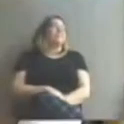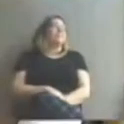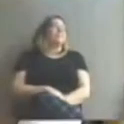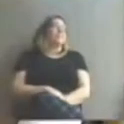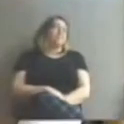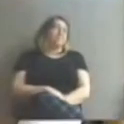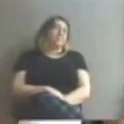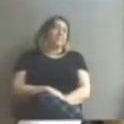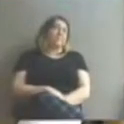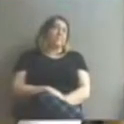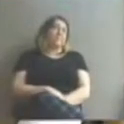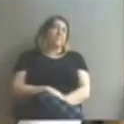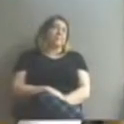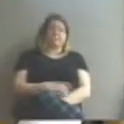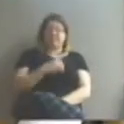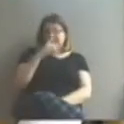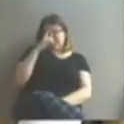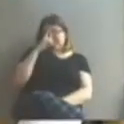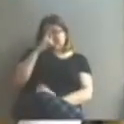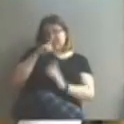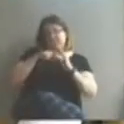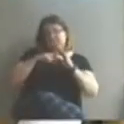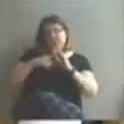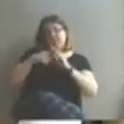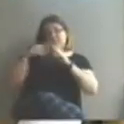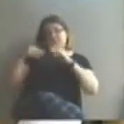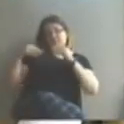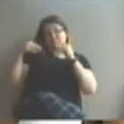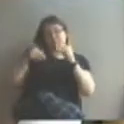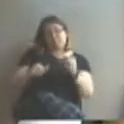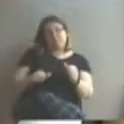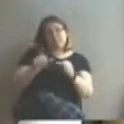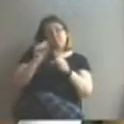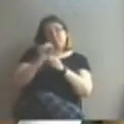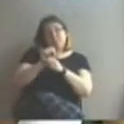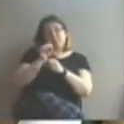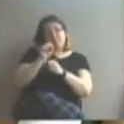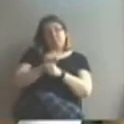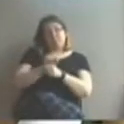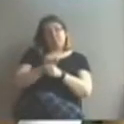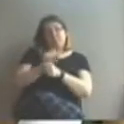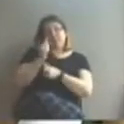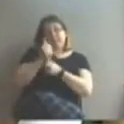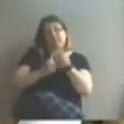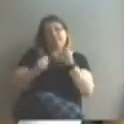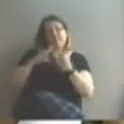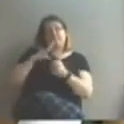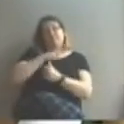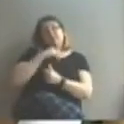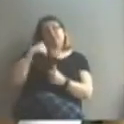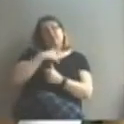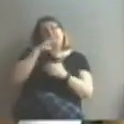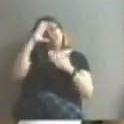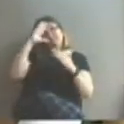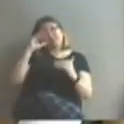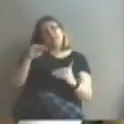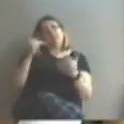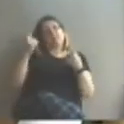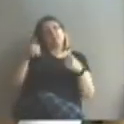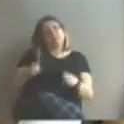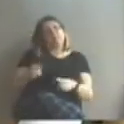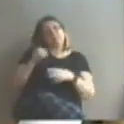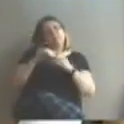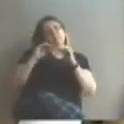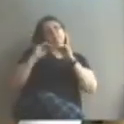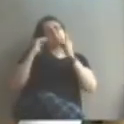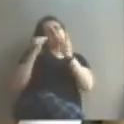Well, I think that it is a start to help streamline the work that every board member expects us to execute in the